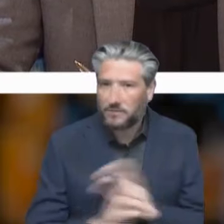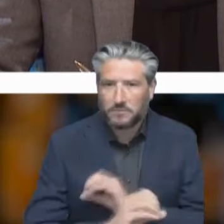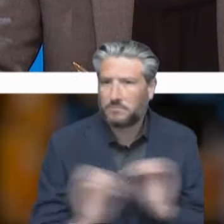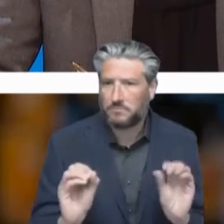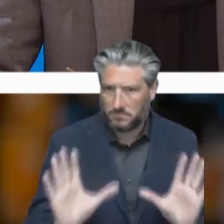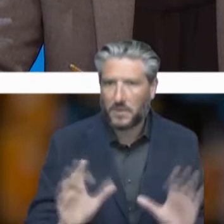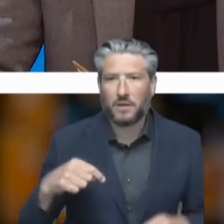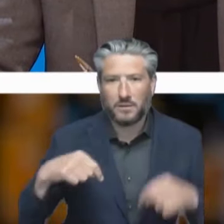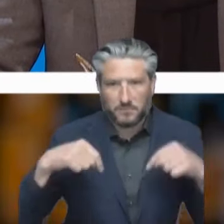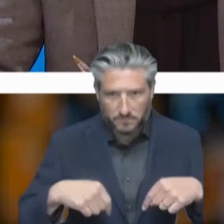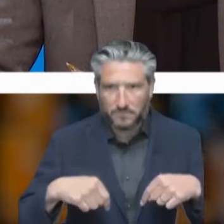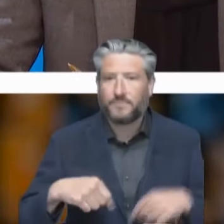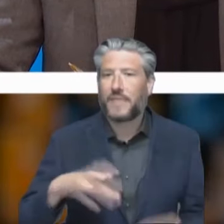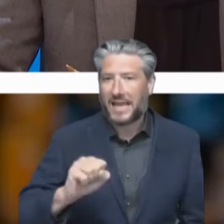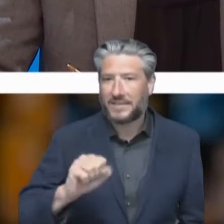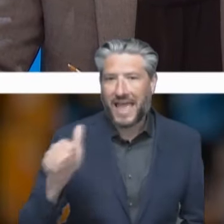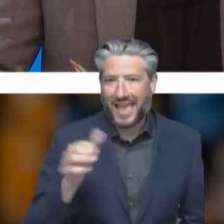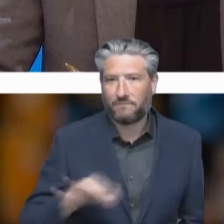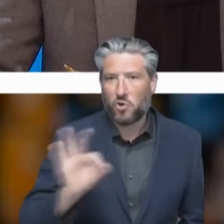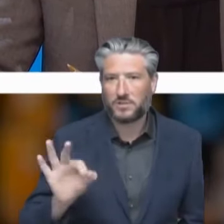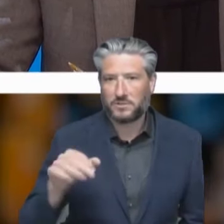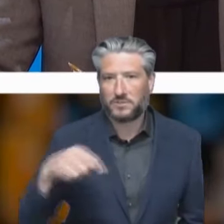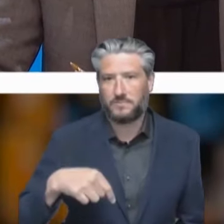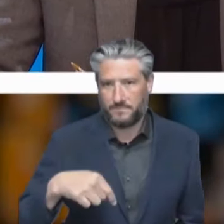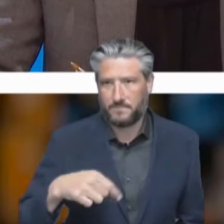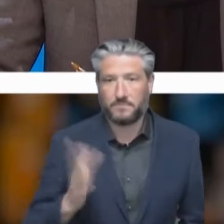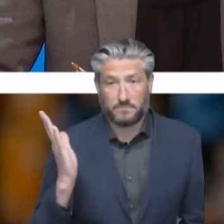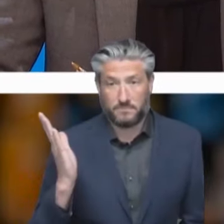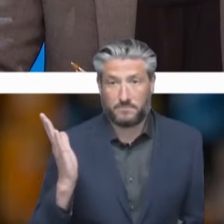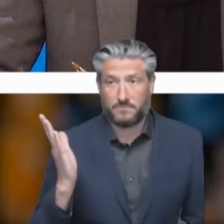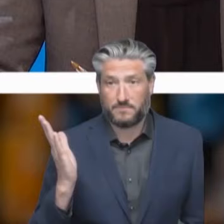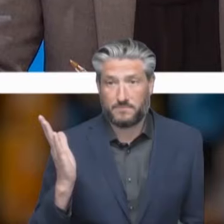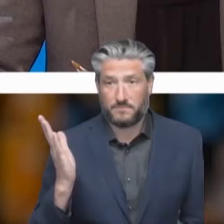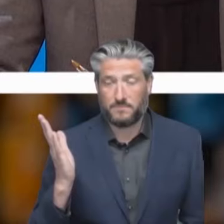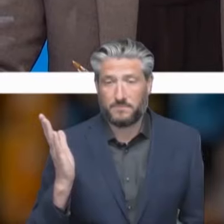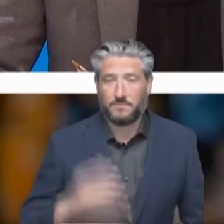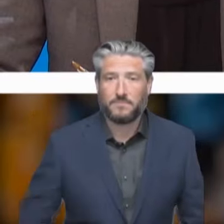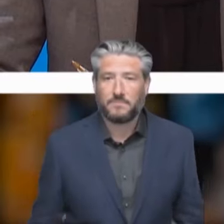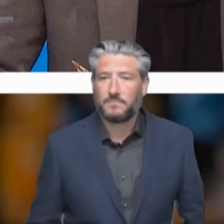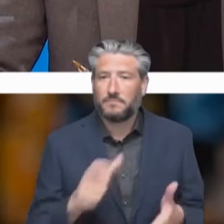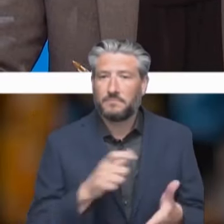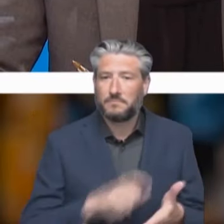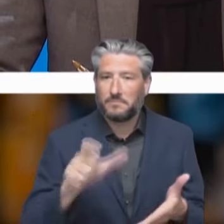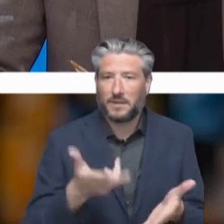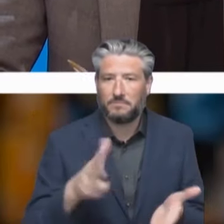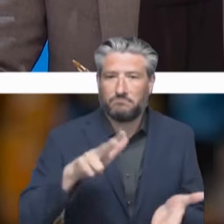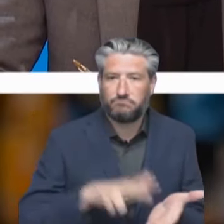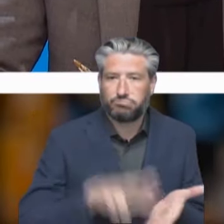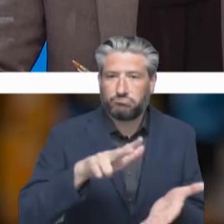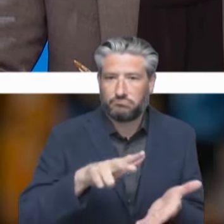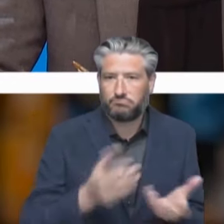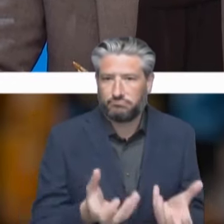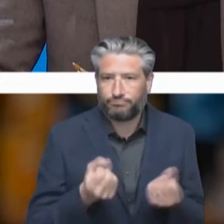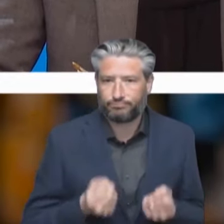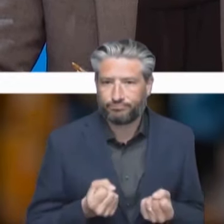resolution got 91.79% of favorable votes. It is adopted. The purpose of the second resolution